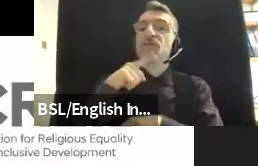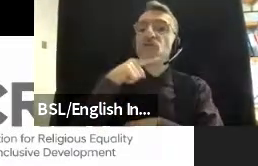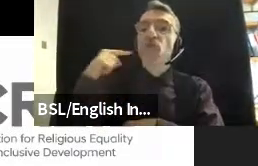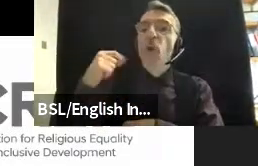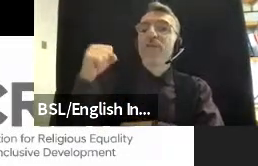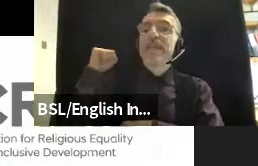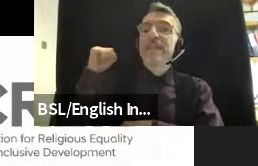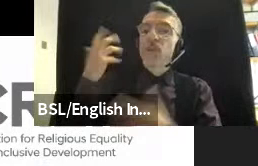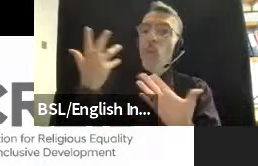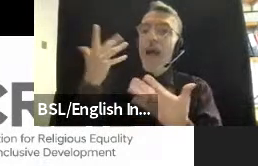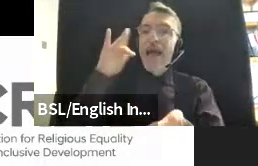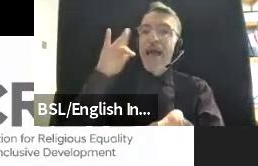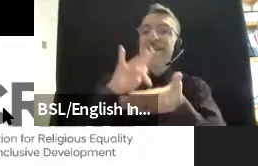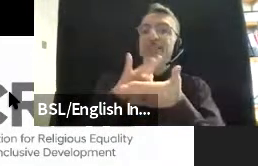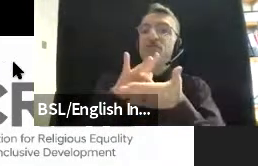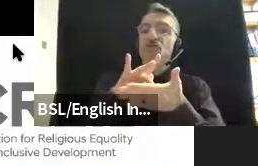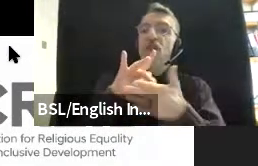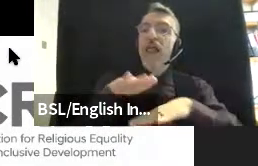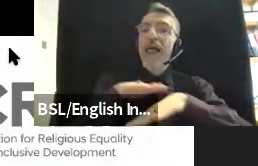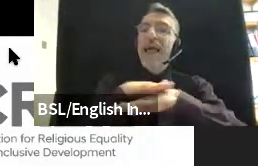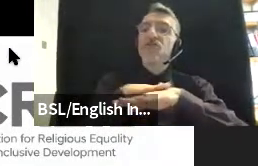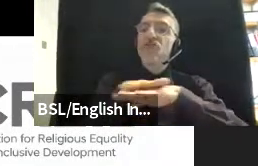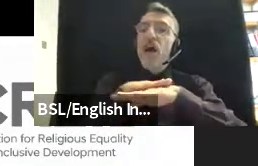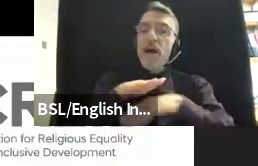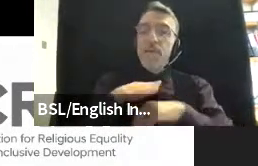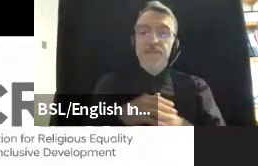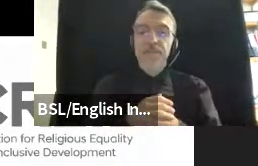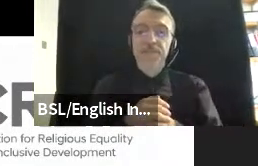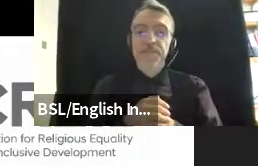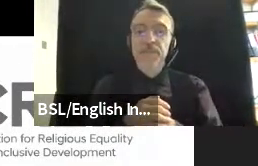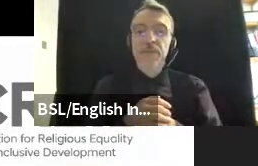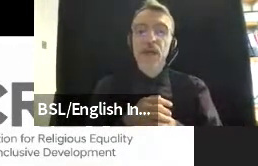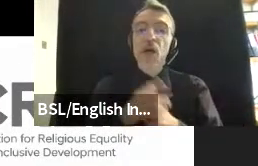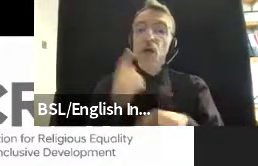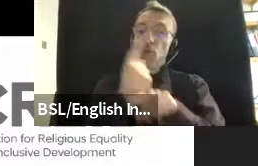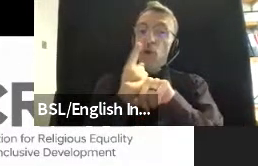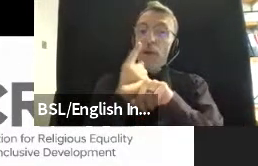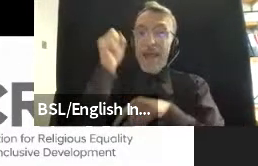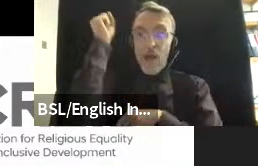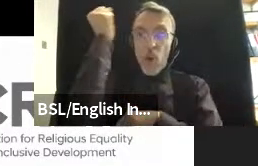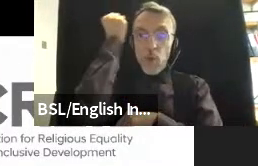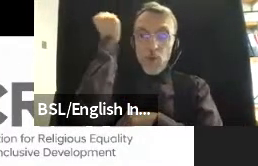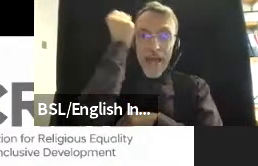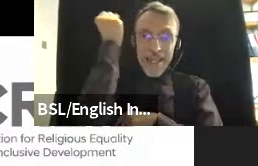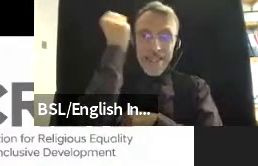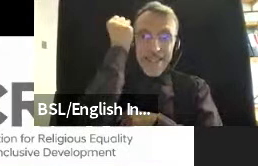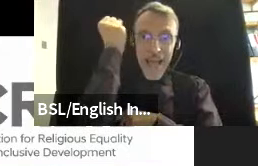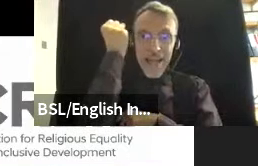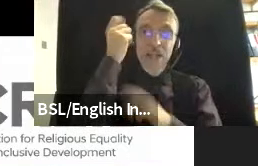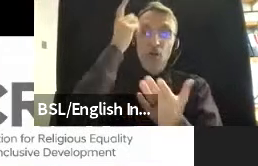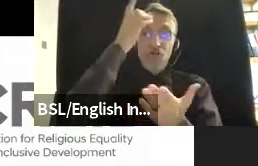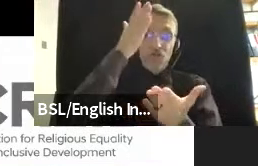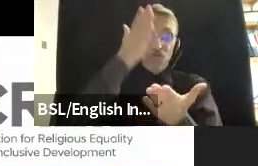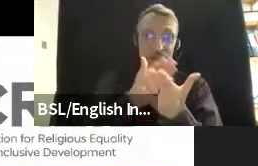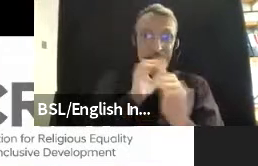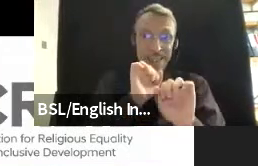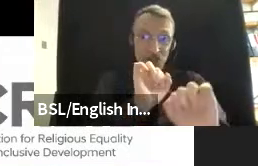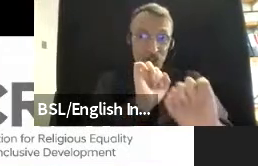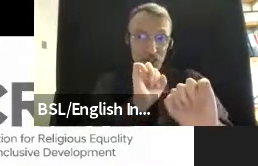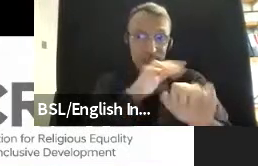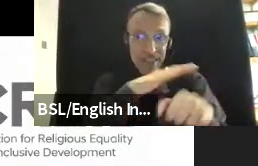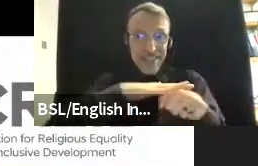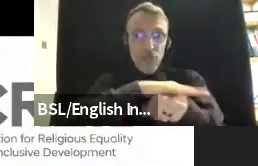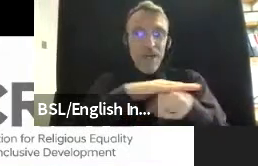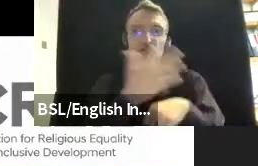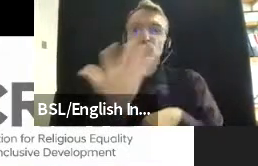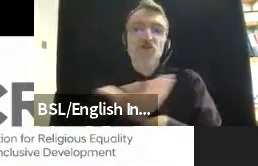located in Central Asia. I briefly talk about Uzbekistan in its religious context. Uzbekistan was